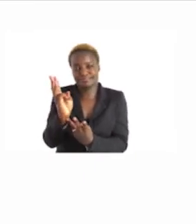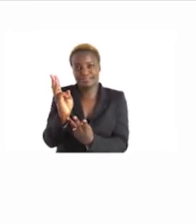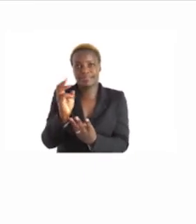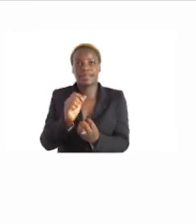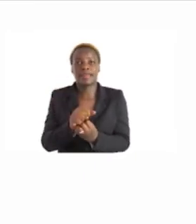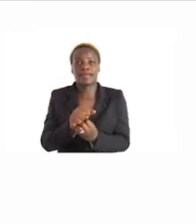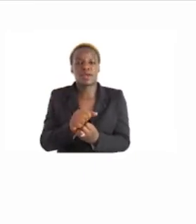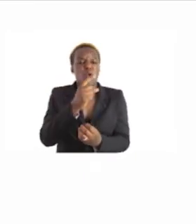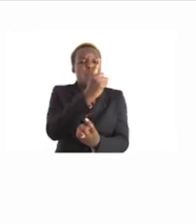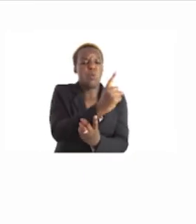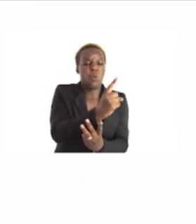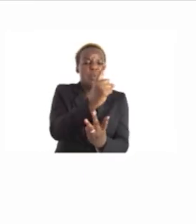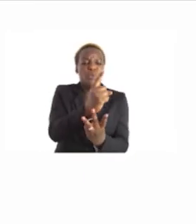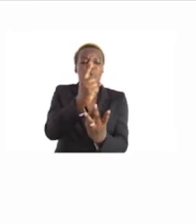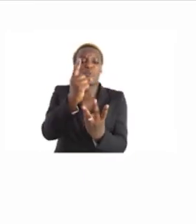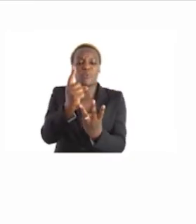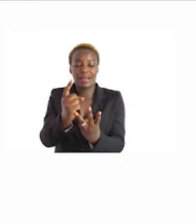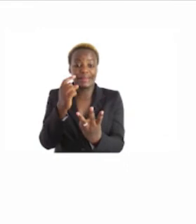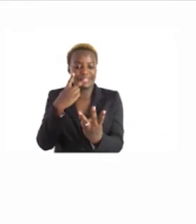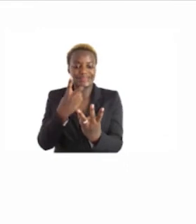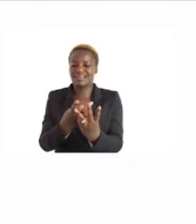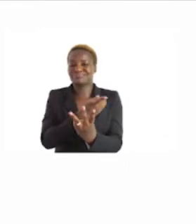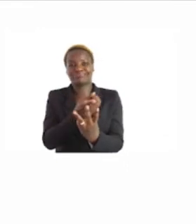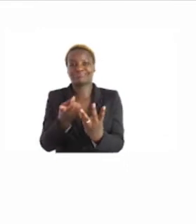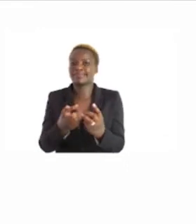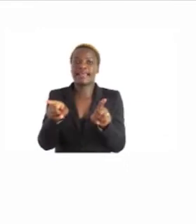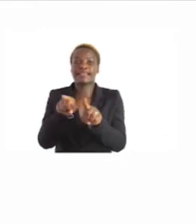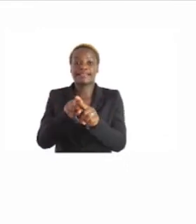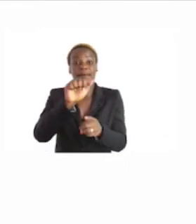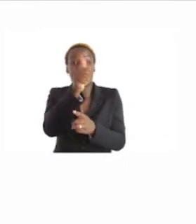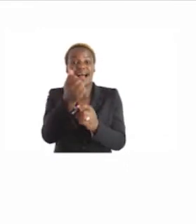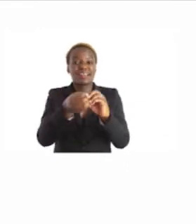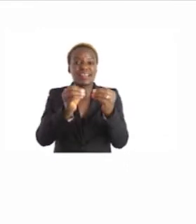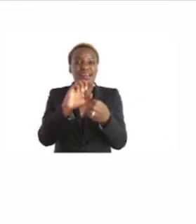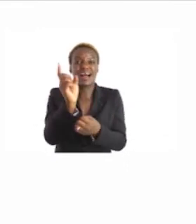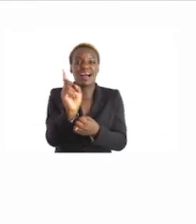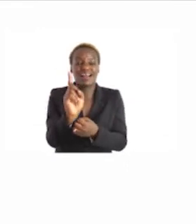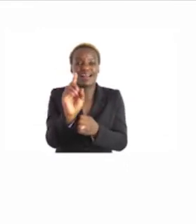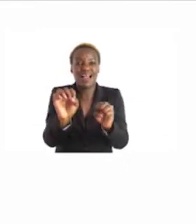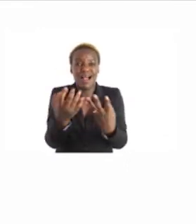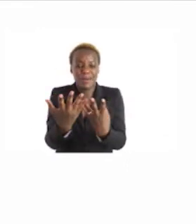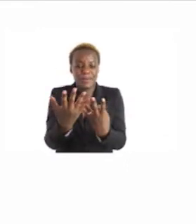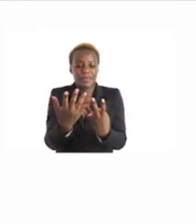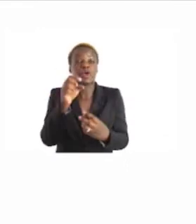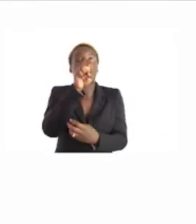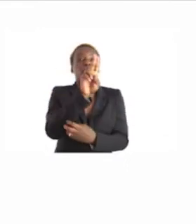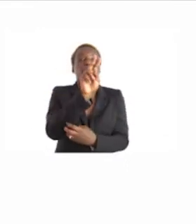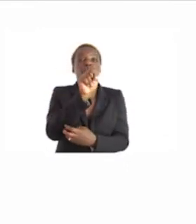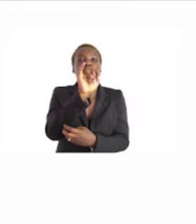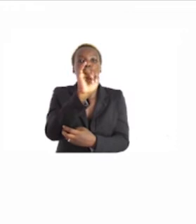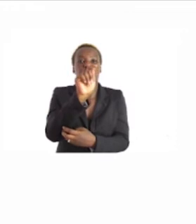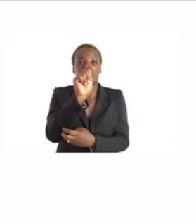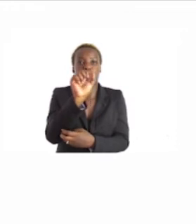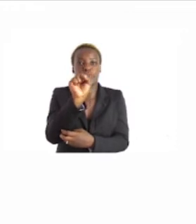all ones. Then we'll move on to the next digits, which represents the units. Then we have